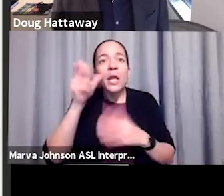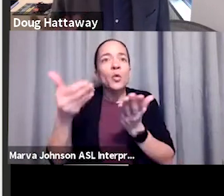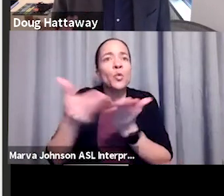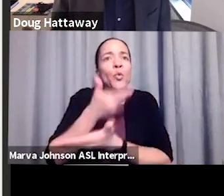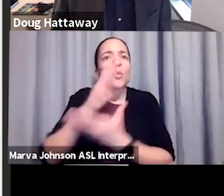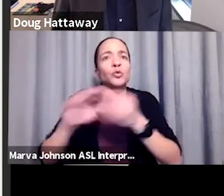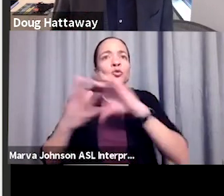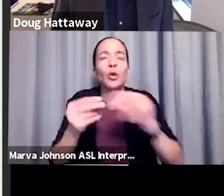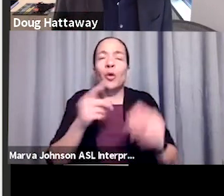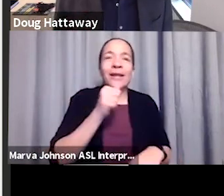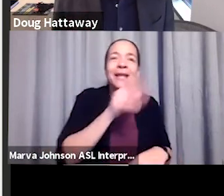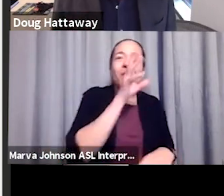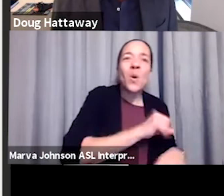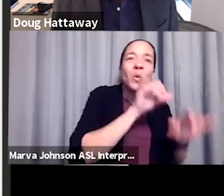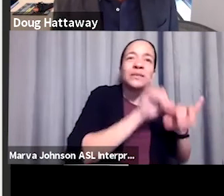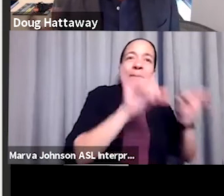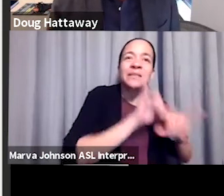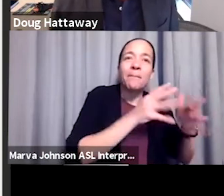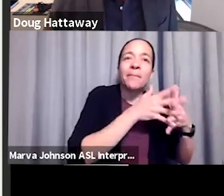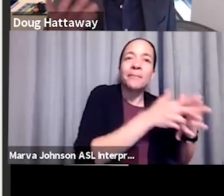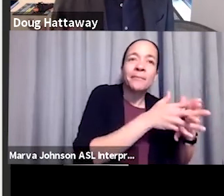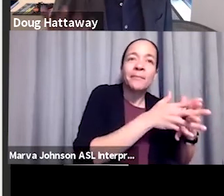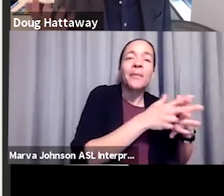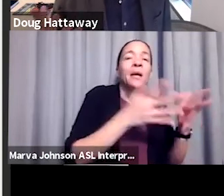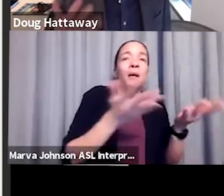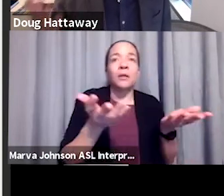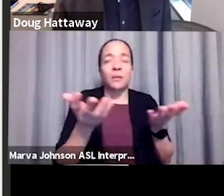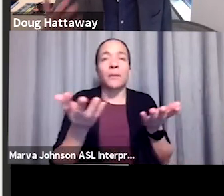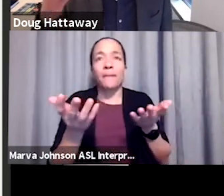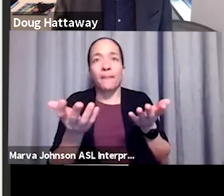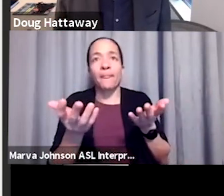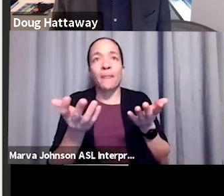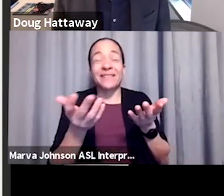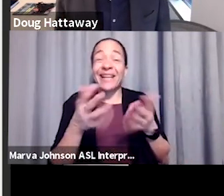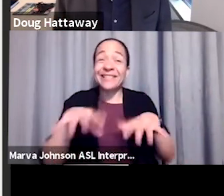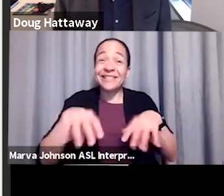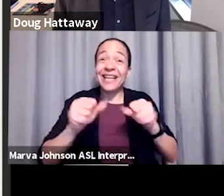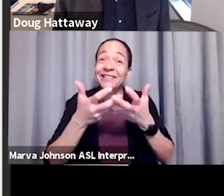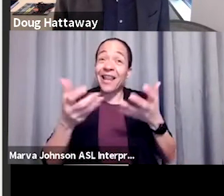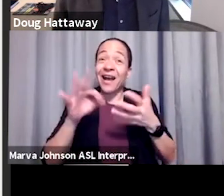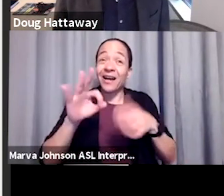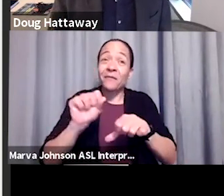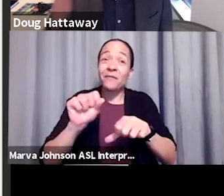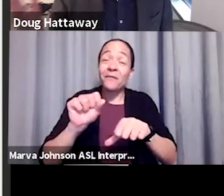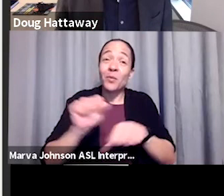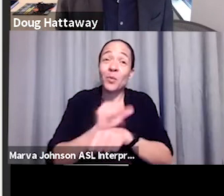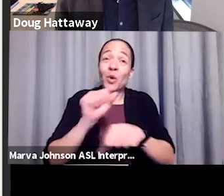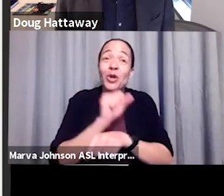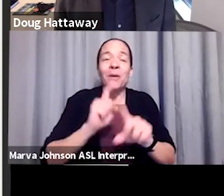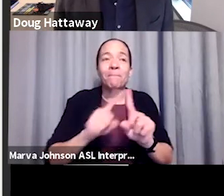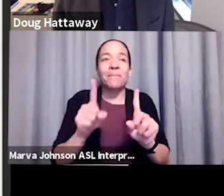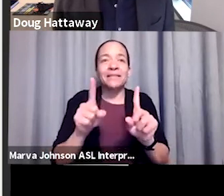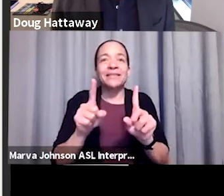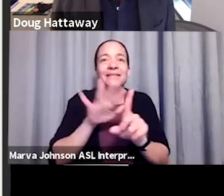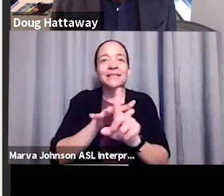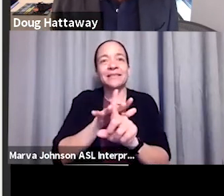audience, which is great news too. So it's a lot of work, but I think the